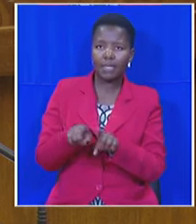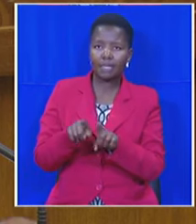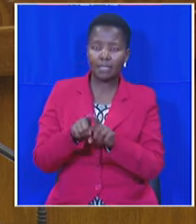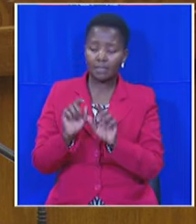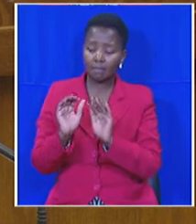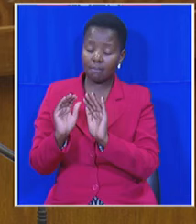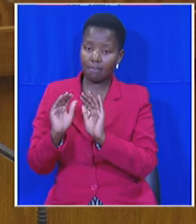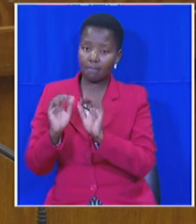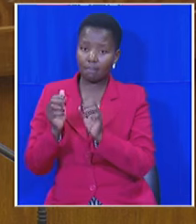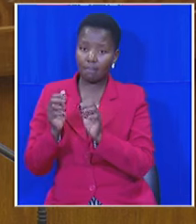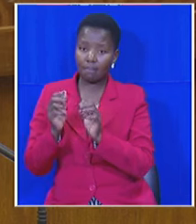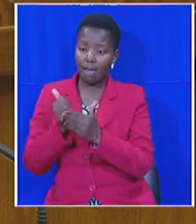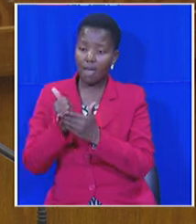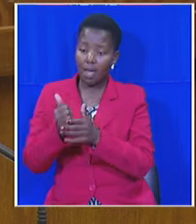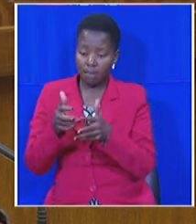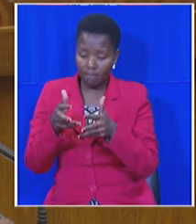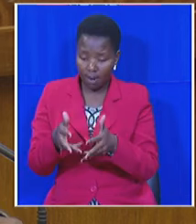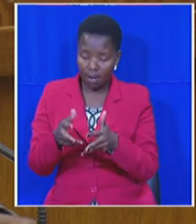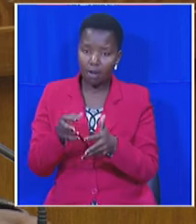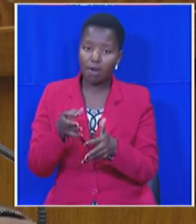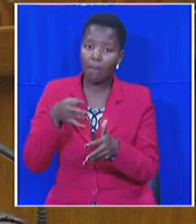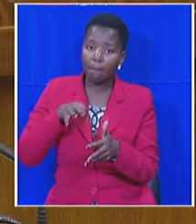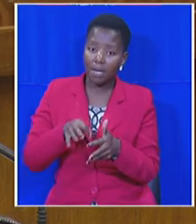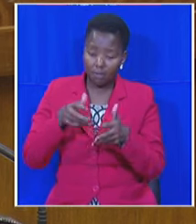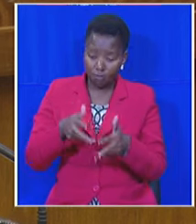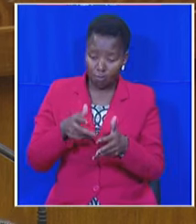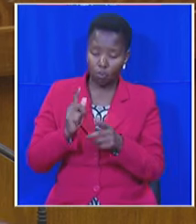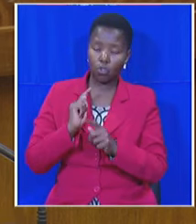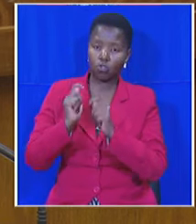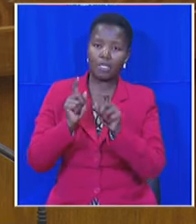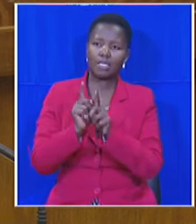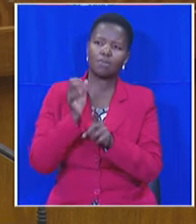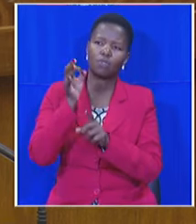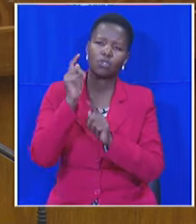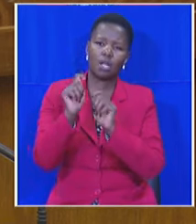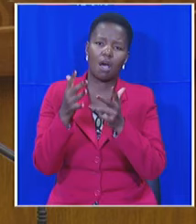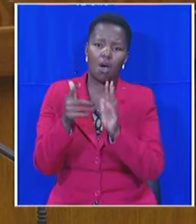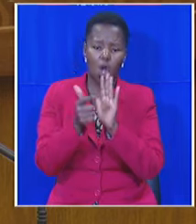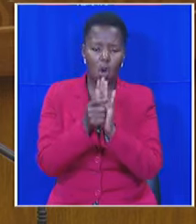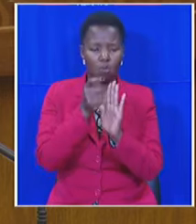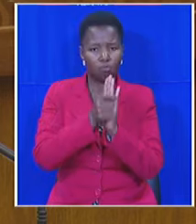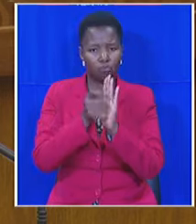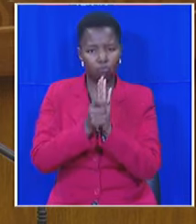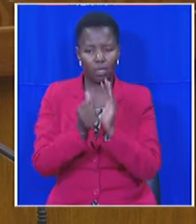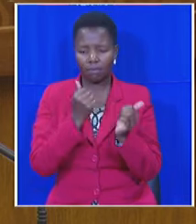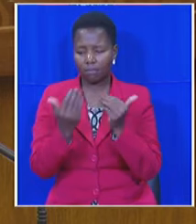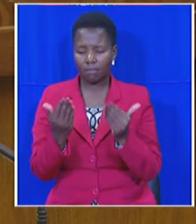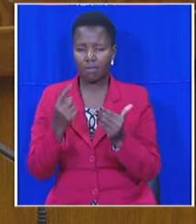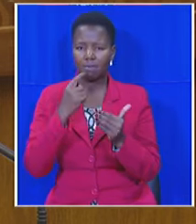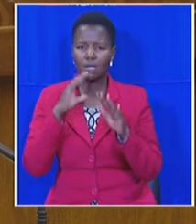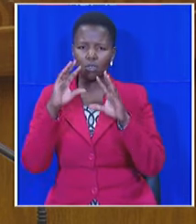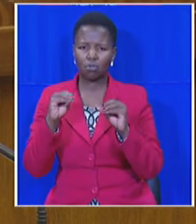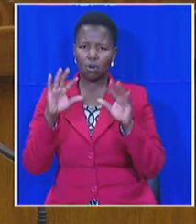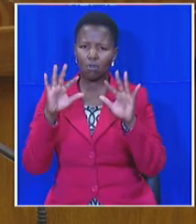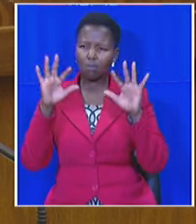future generations through reasonable legislative and other measures that prevent pollution and